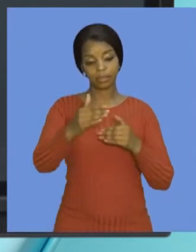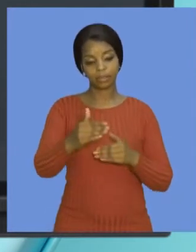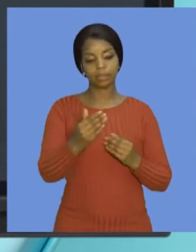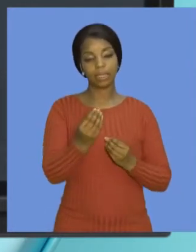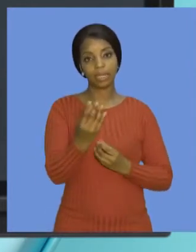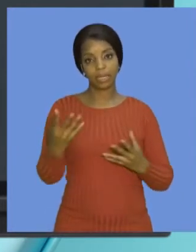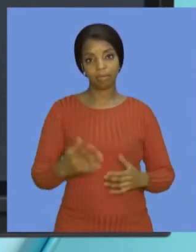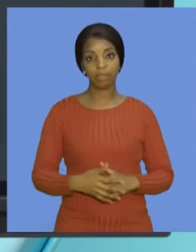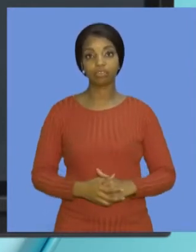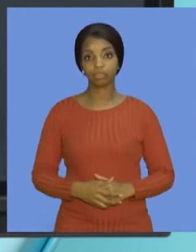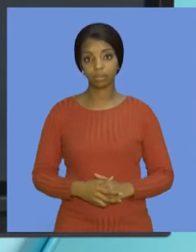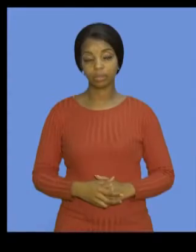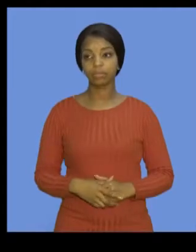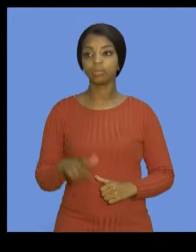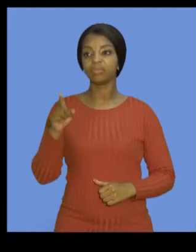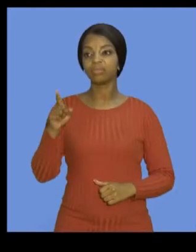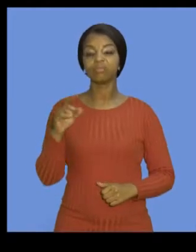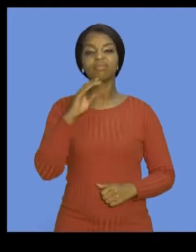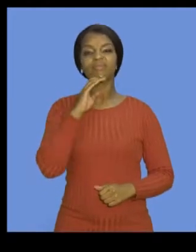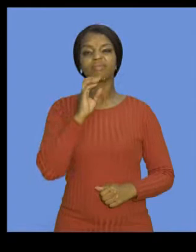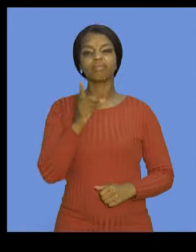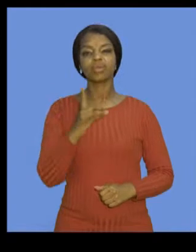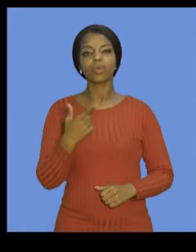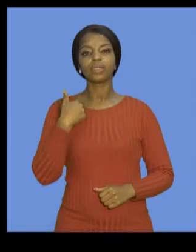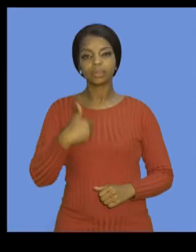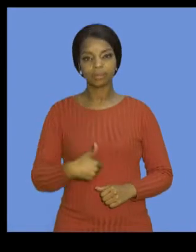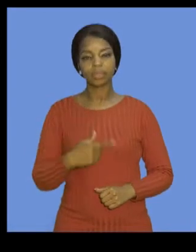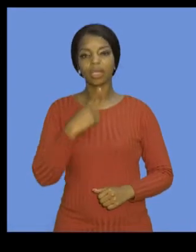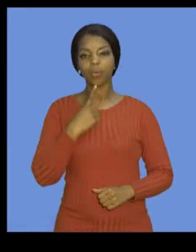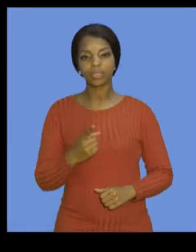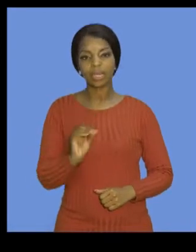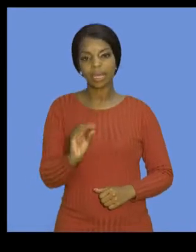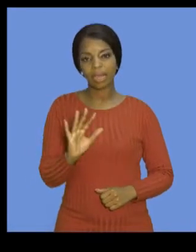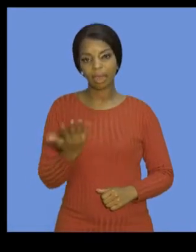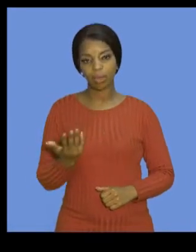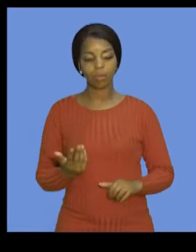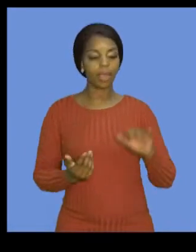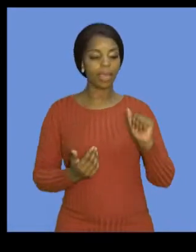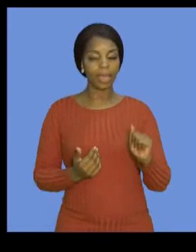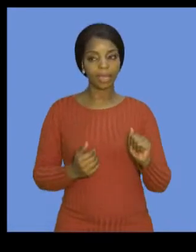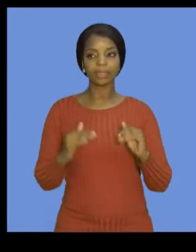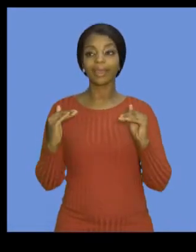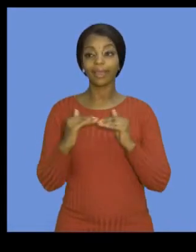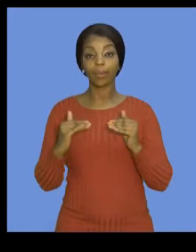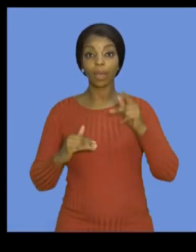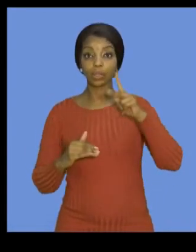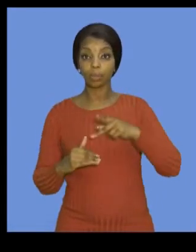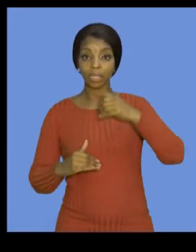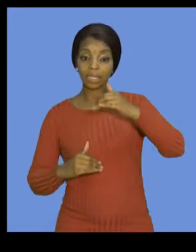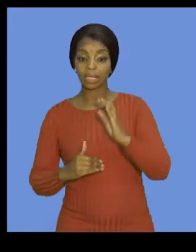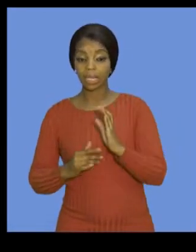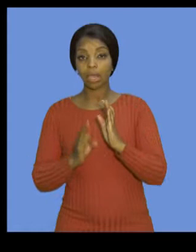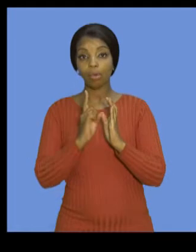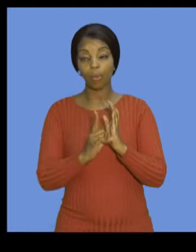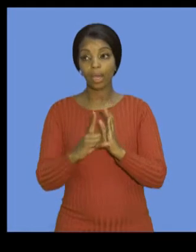5 years, right? So what this means is, I will say A is equals to P1 plus